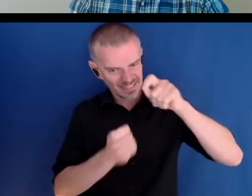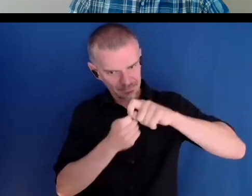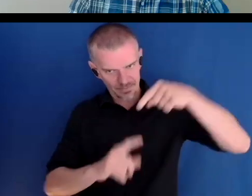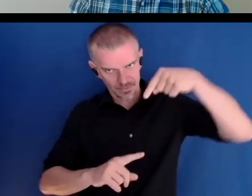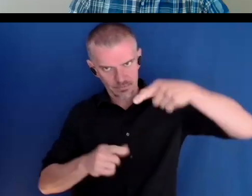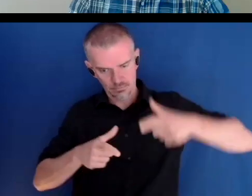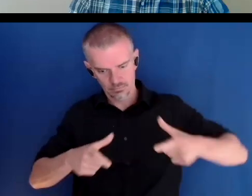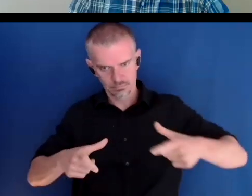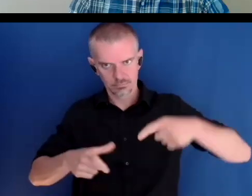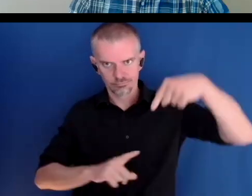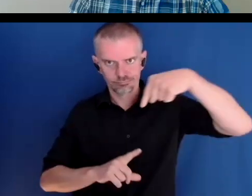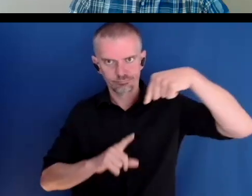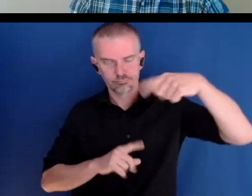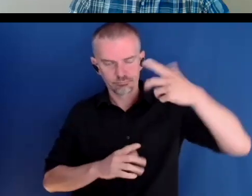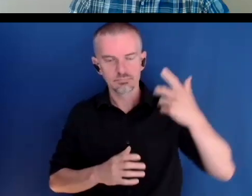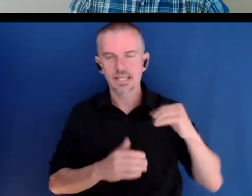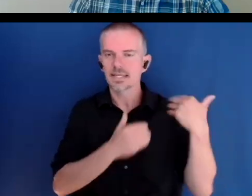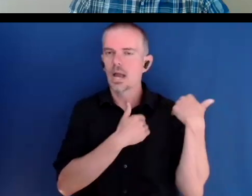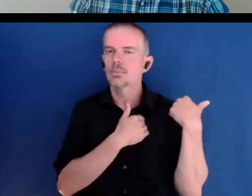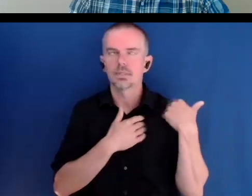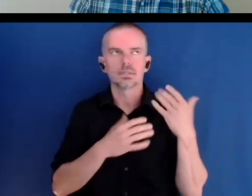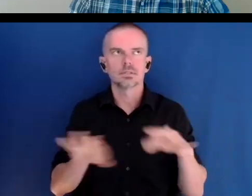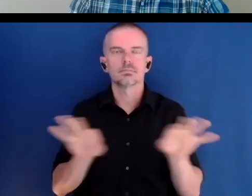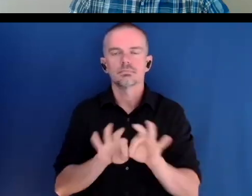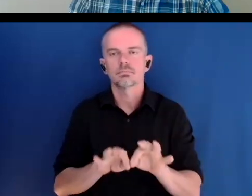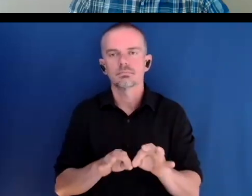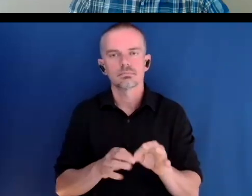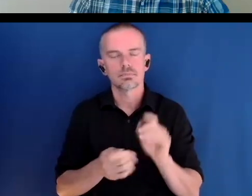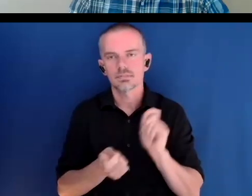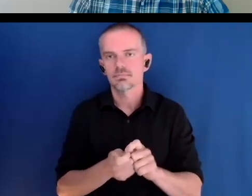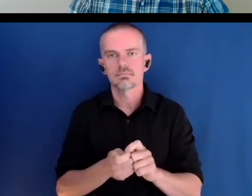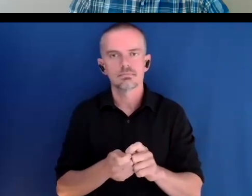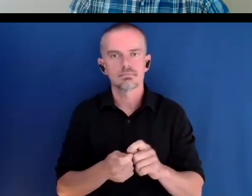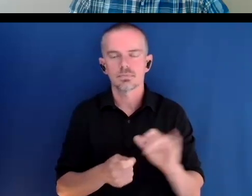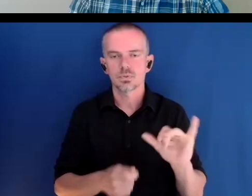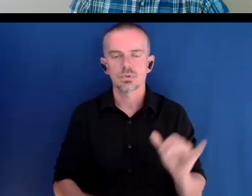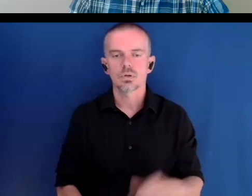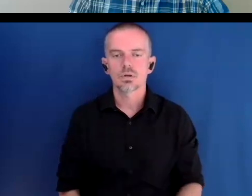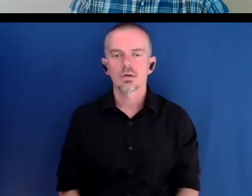accountability part of it's very specific too. So it's a lot like working with